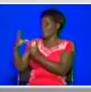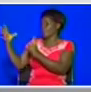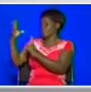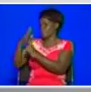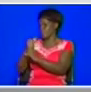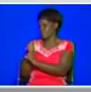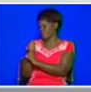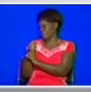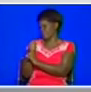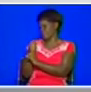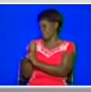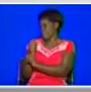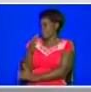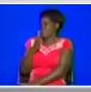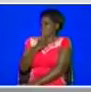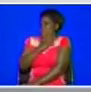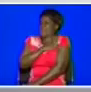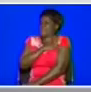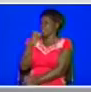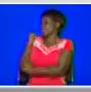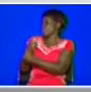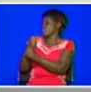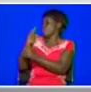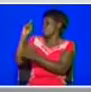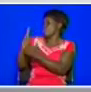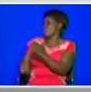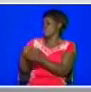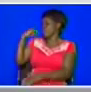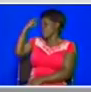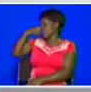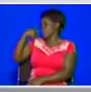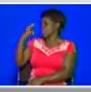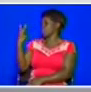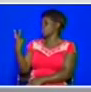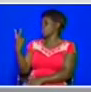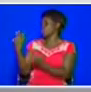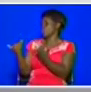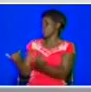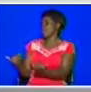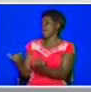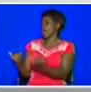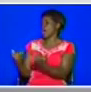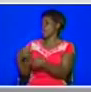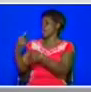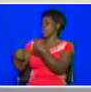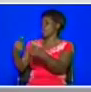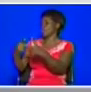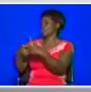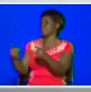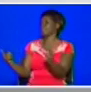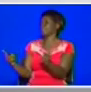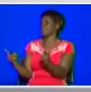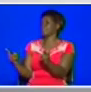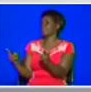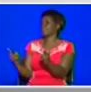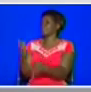achievements. What would NASA's strategy be, considering phase two is already in progress? This is definitely something